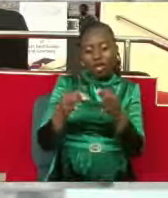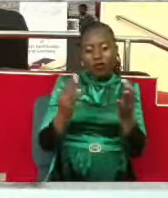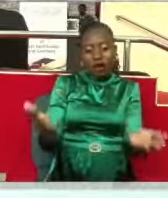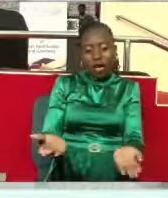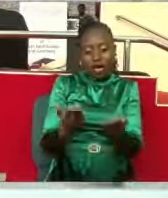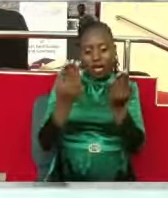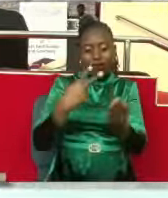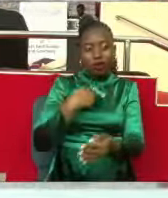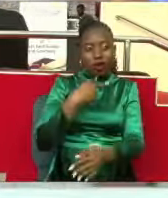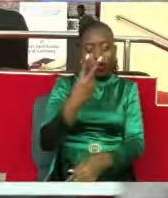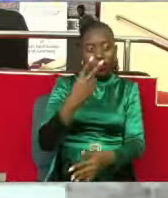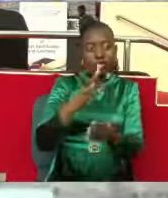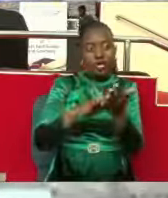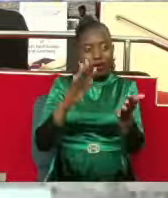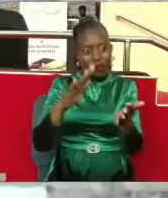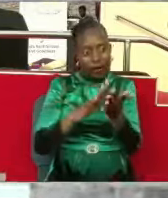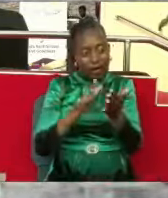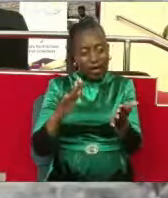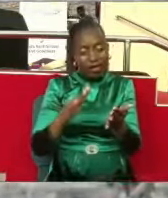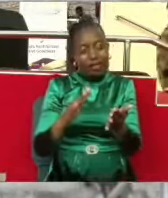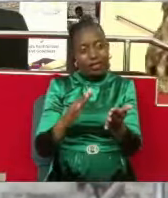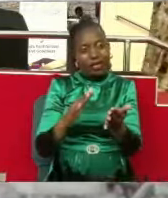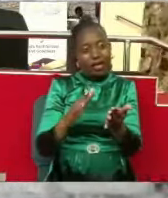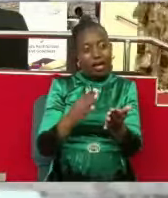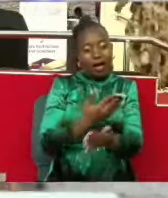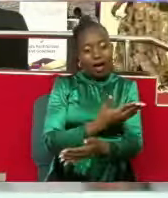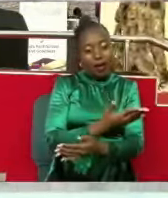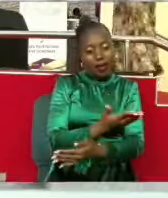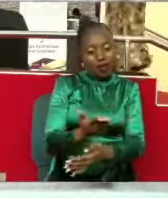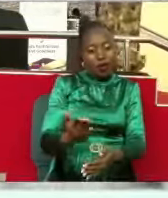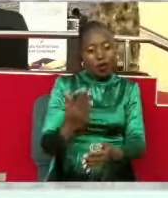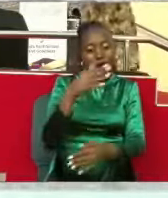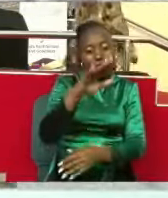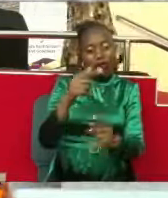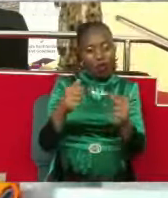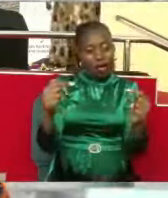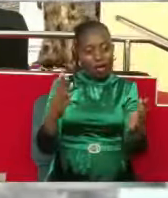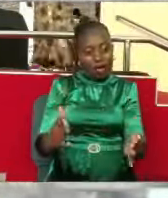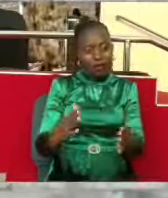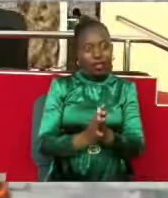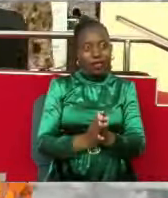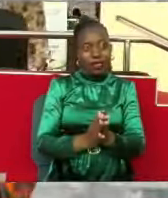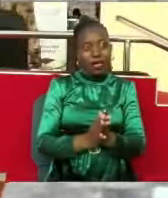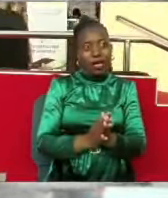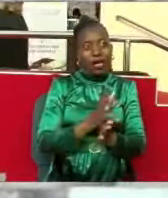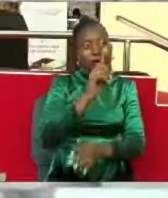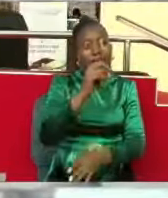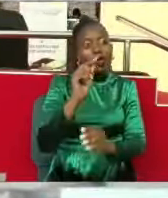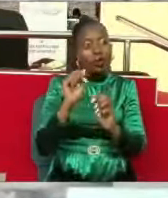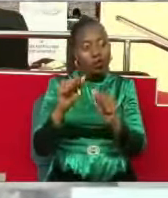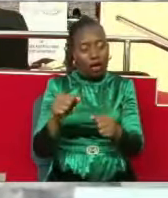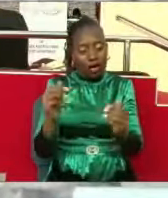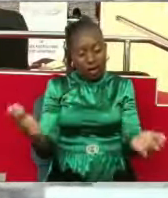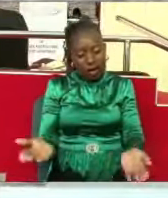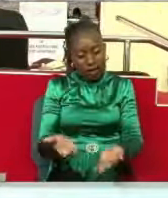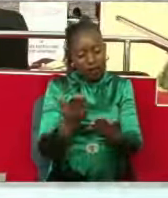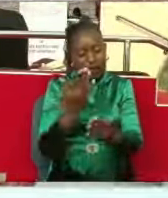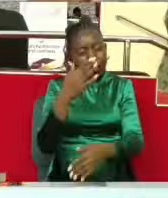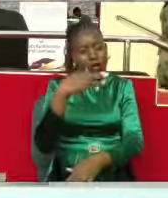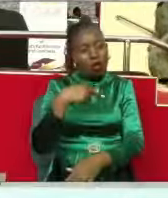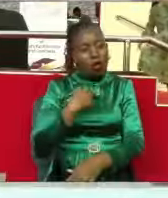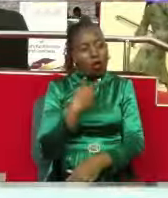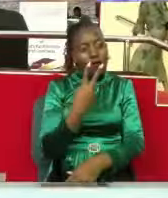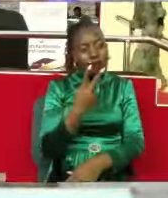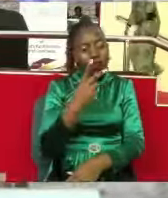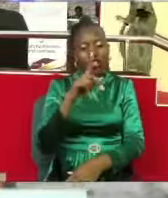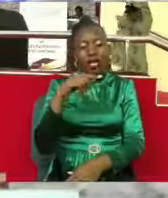and praise in the midst or in the presence yako. Of your enemy, inua sauti yako you can lift juzi. Your voice and tell the enemy, I